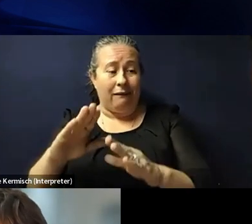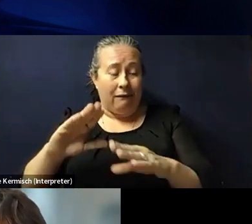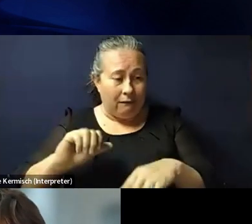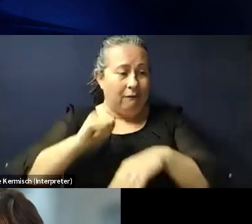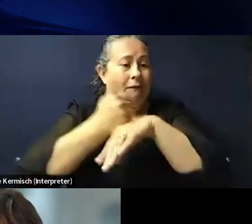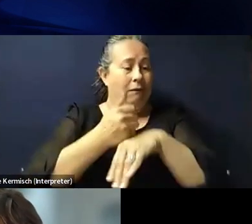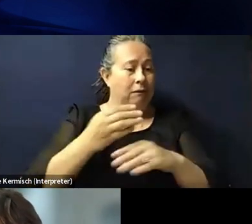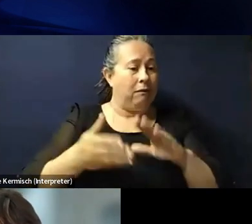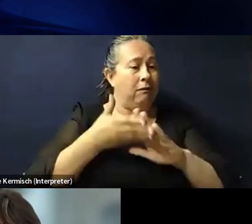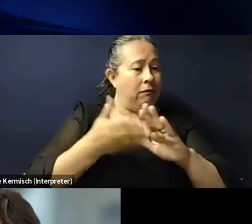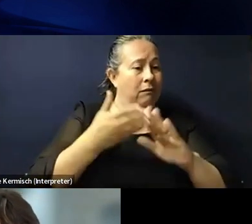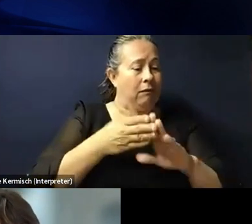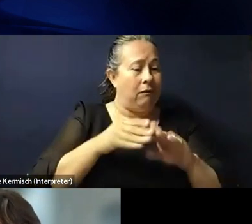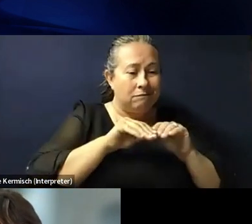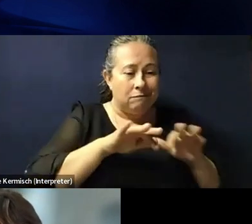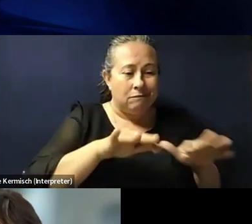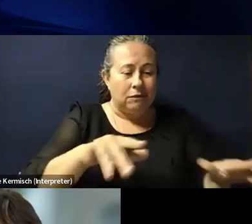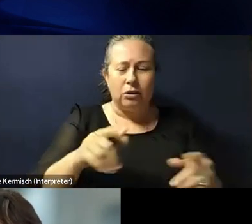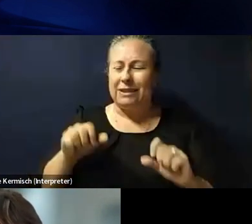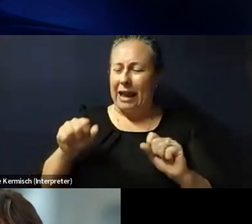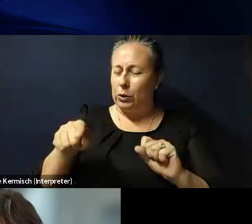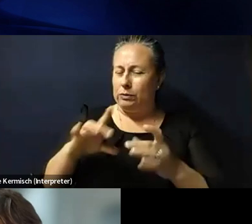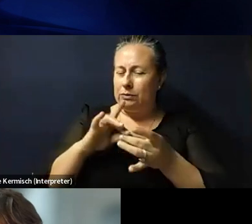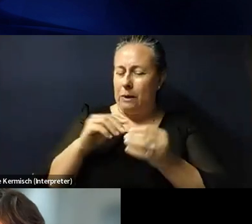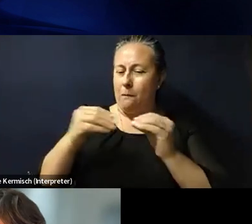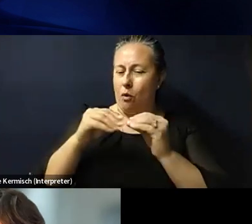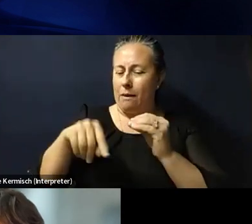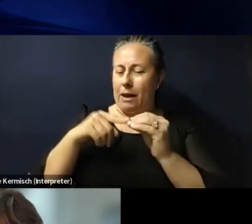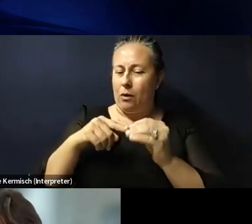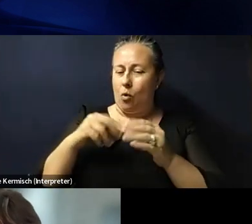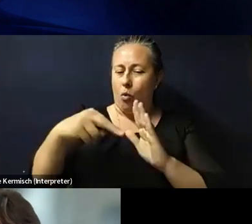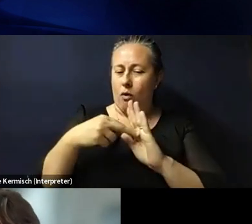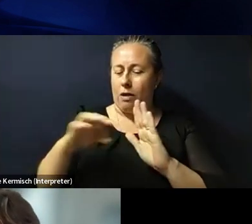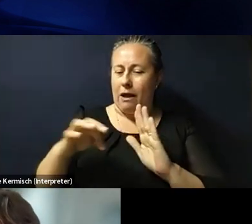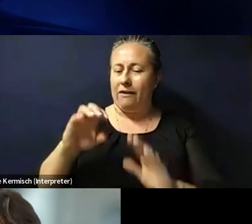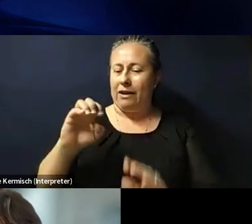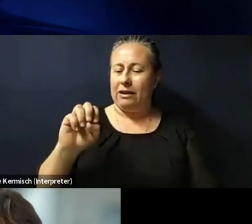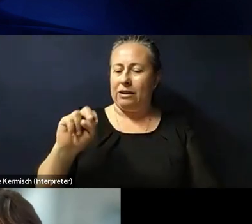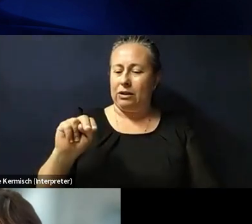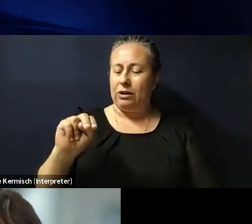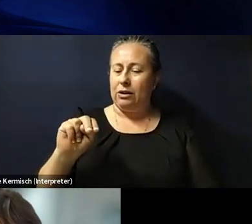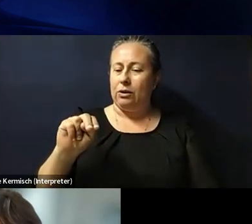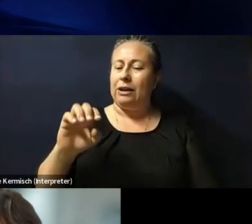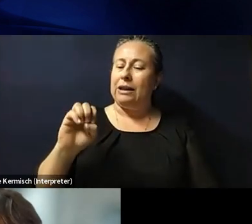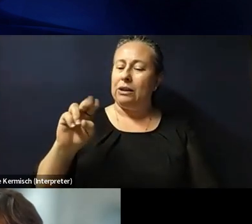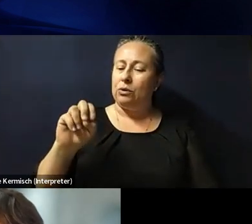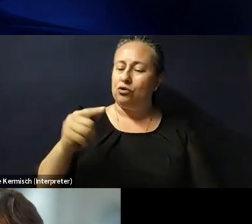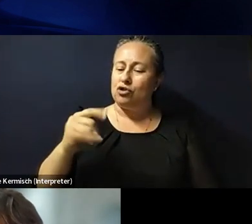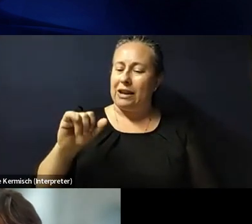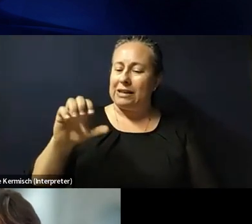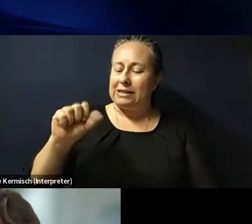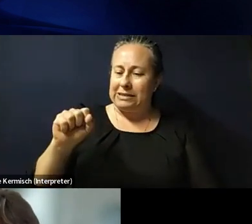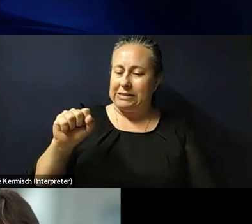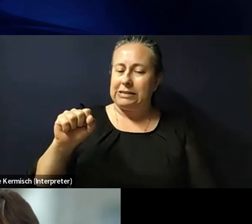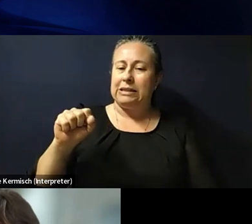just speak more to the role of eugenics in deaf education and the lives of deaf people in the